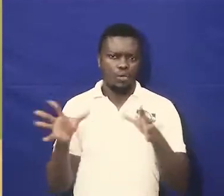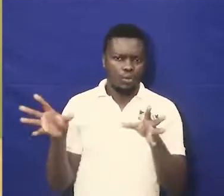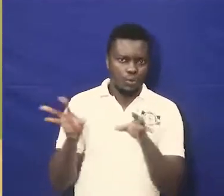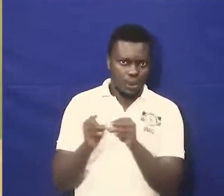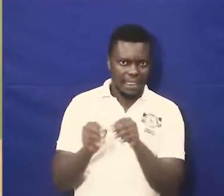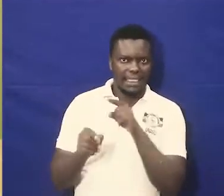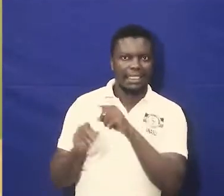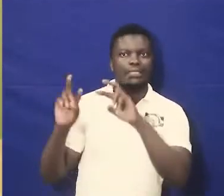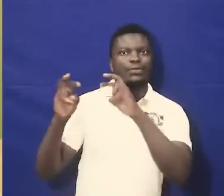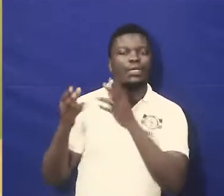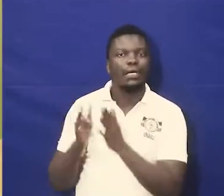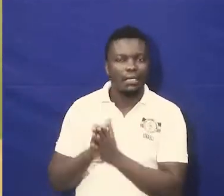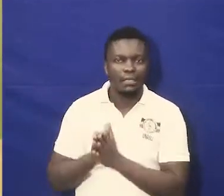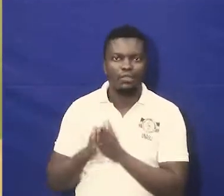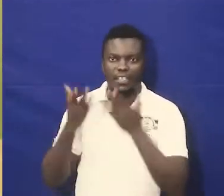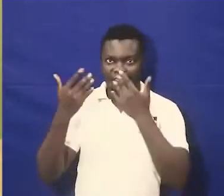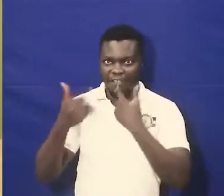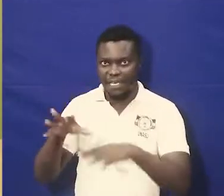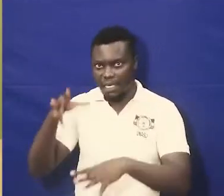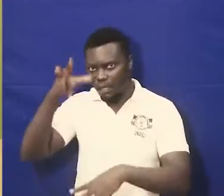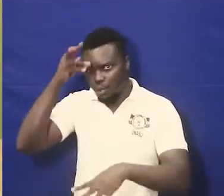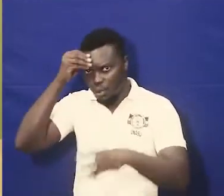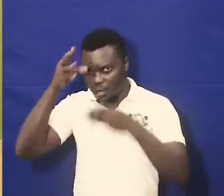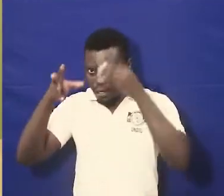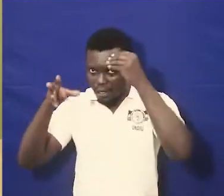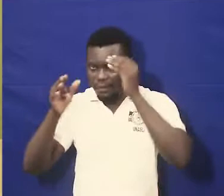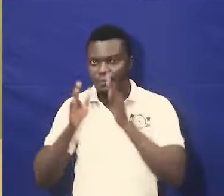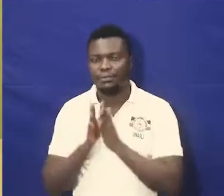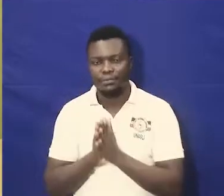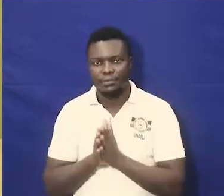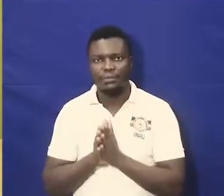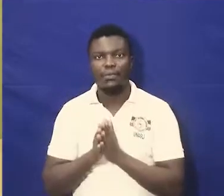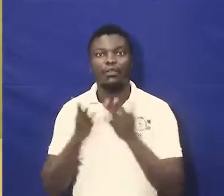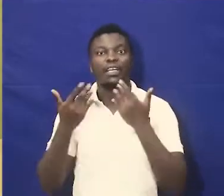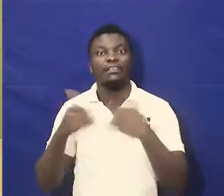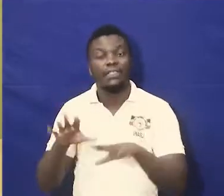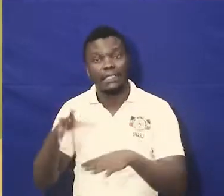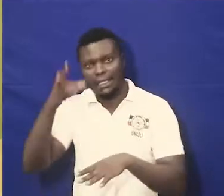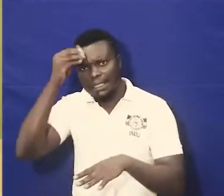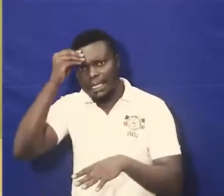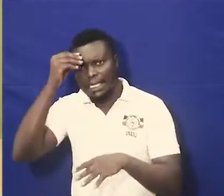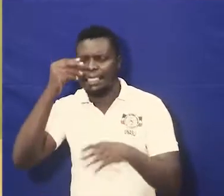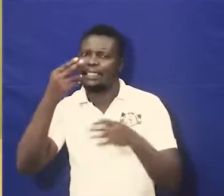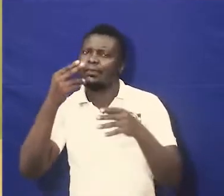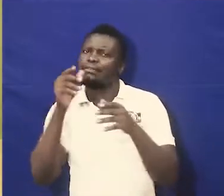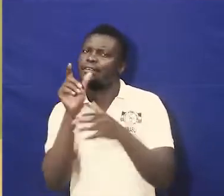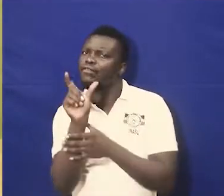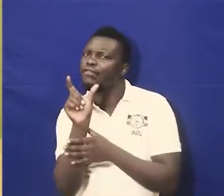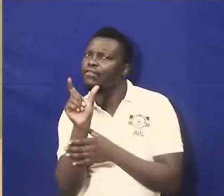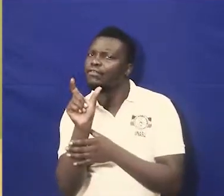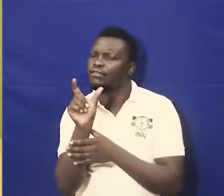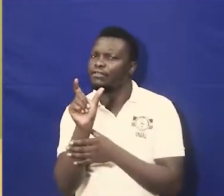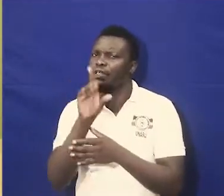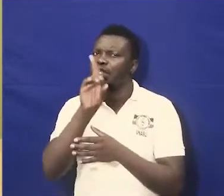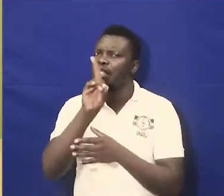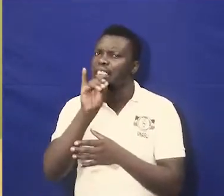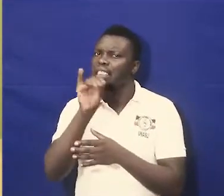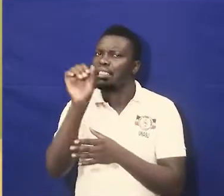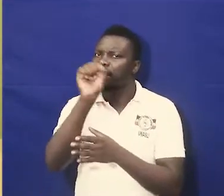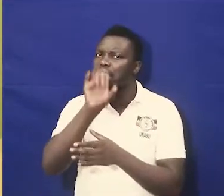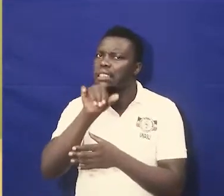lesson, we have learned about the term discount and how it is used in